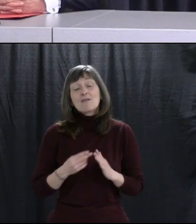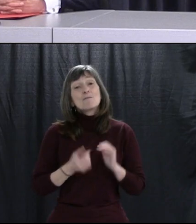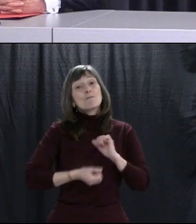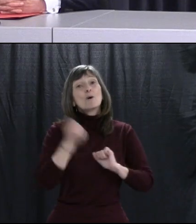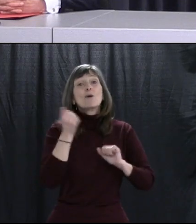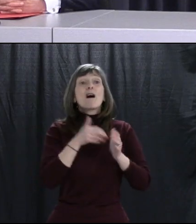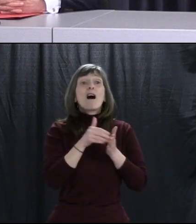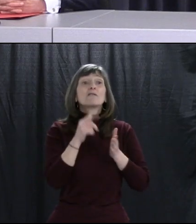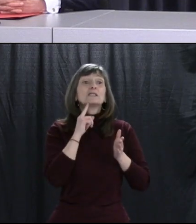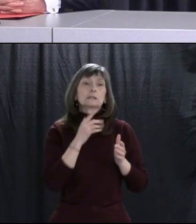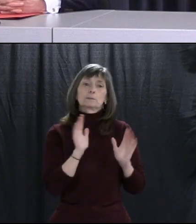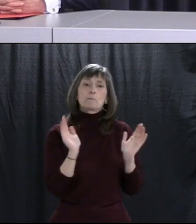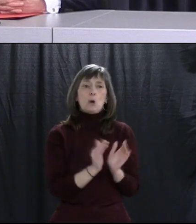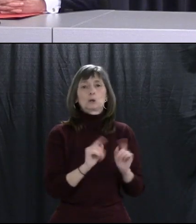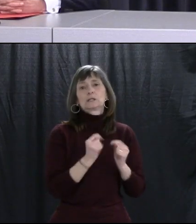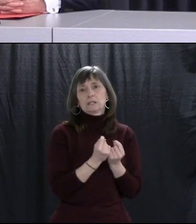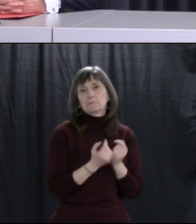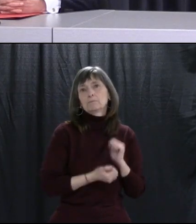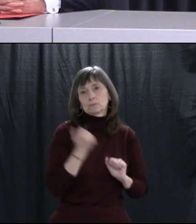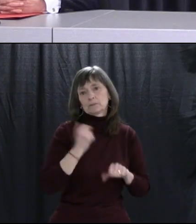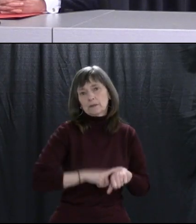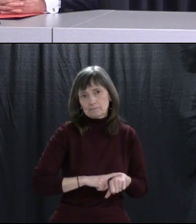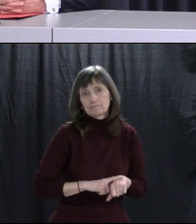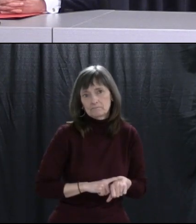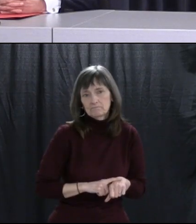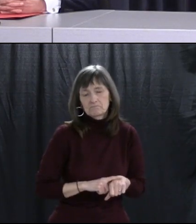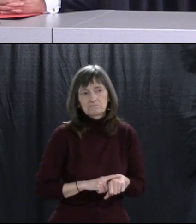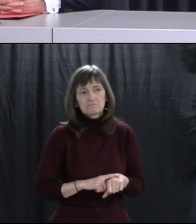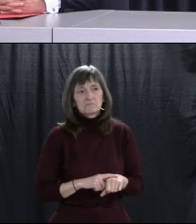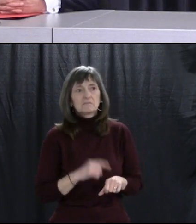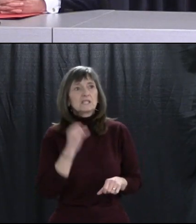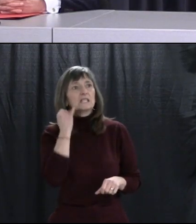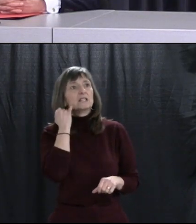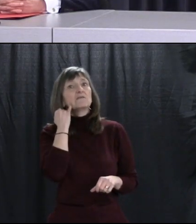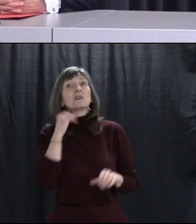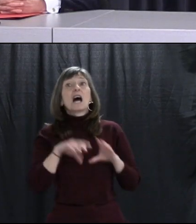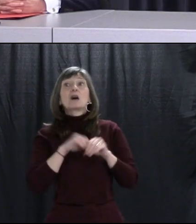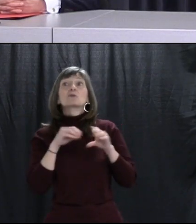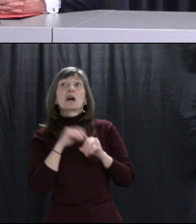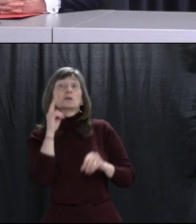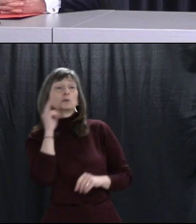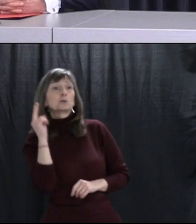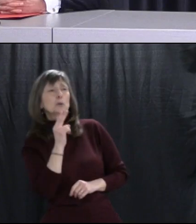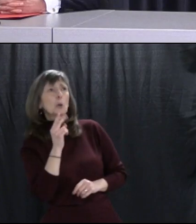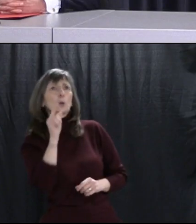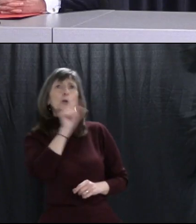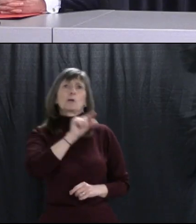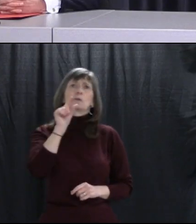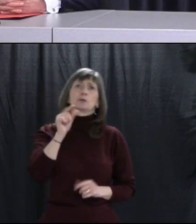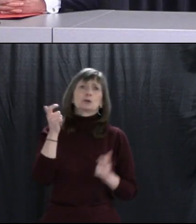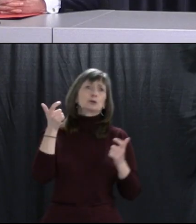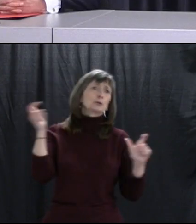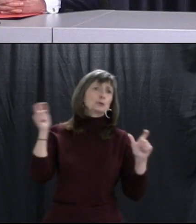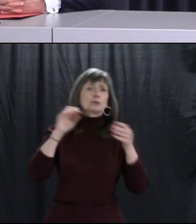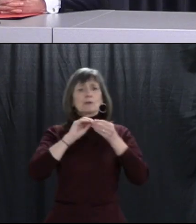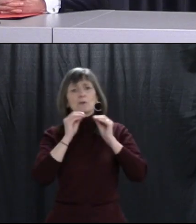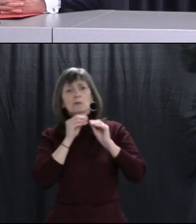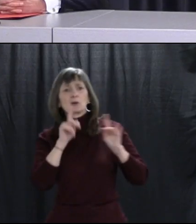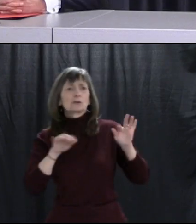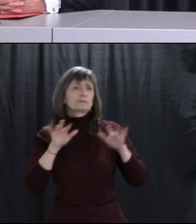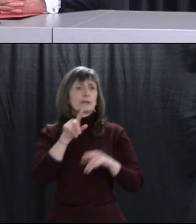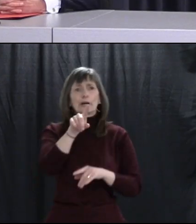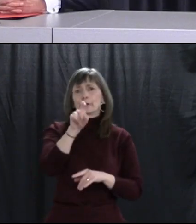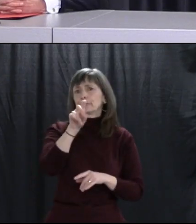and what many people wouldn't realize in this situation, as you look at it, you think that government was so big there would be be